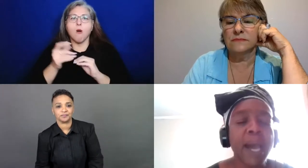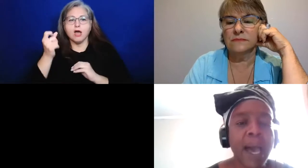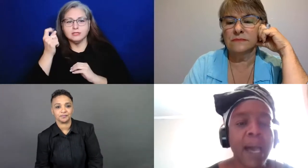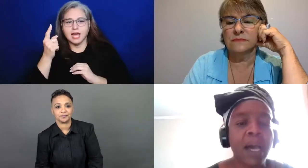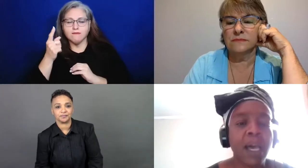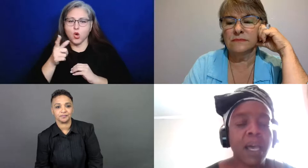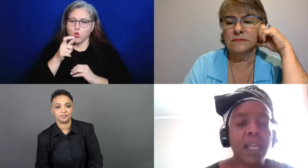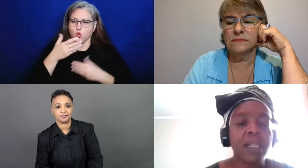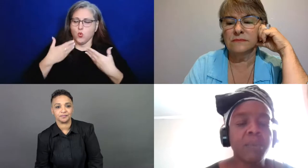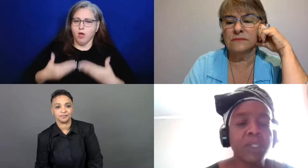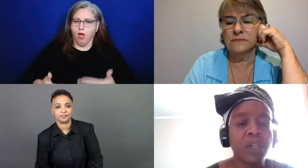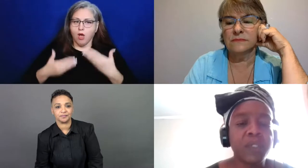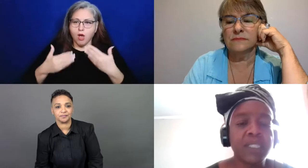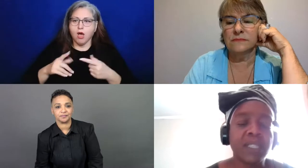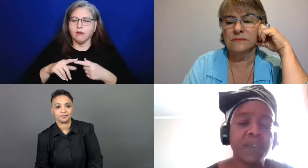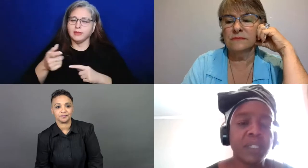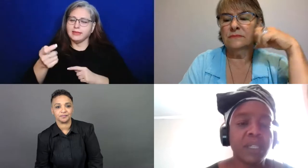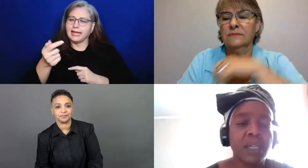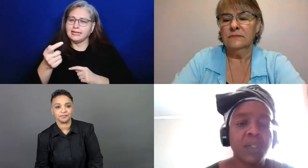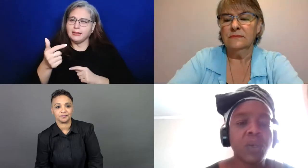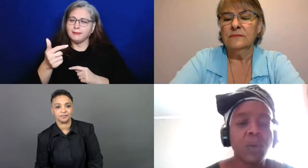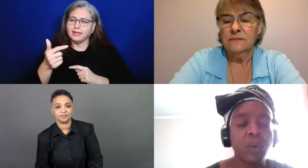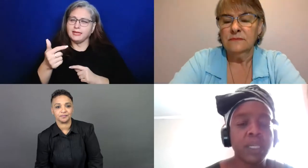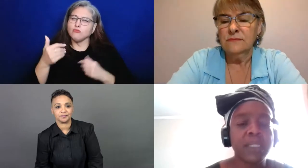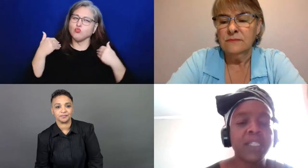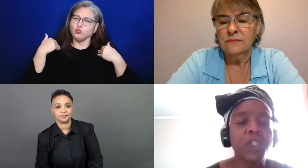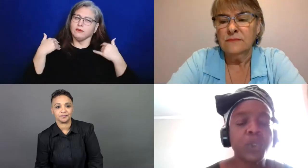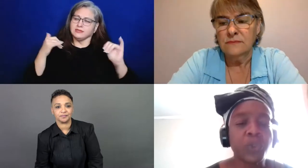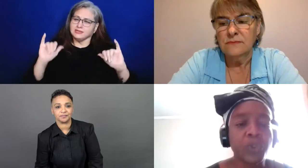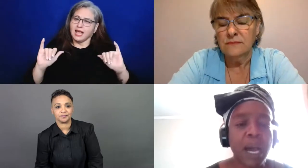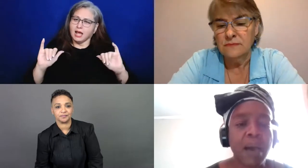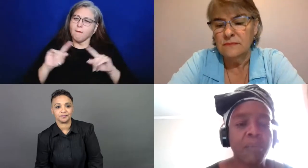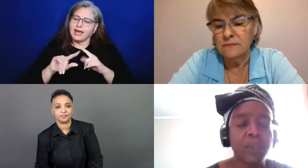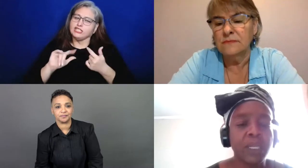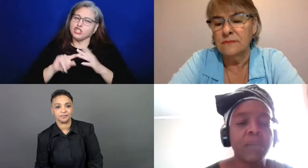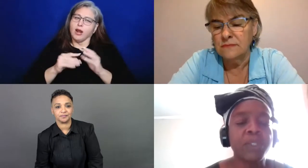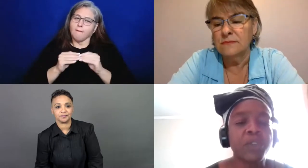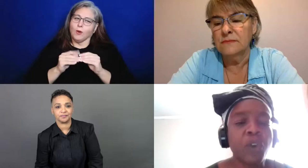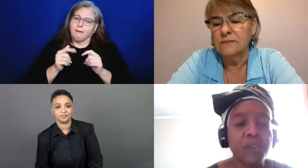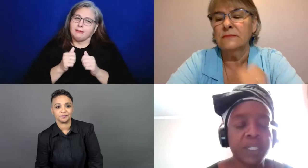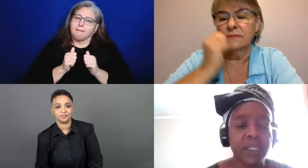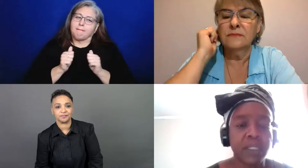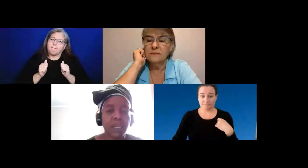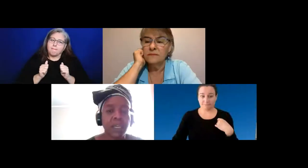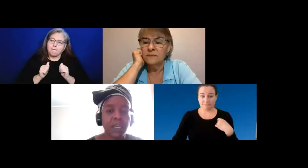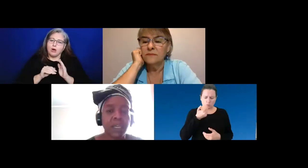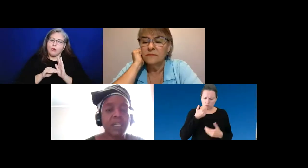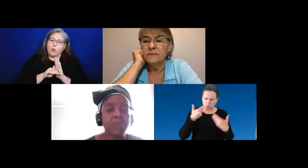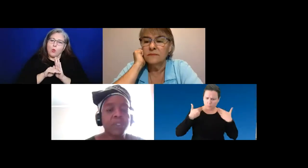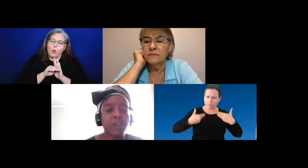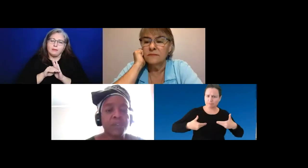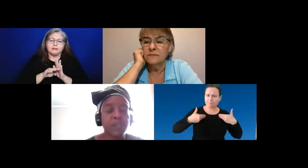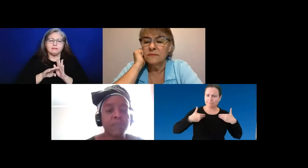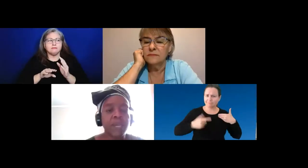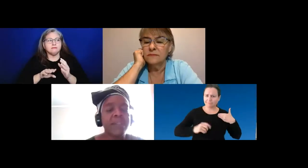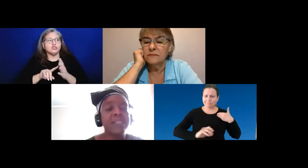who we are, a little bit of reserved, you know, started to grow up, you know, a little bit of confidence a little